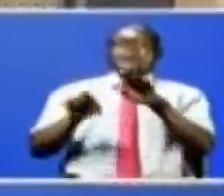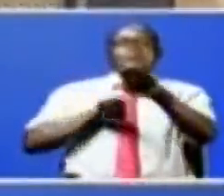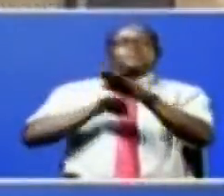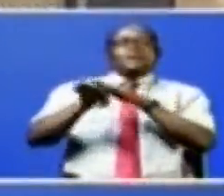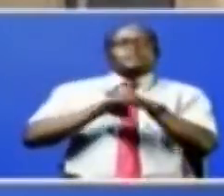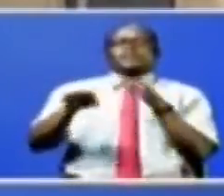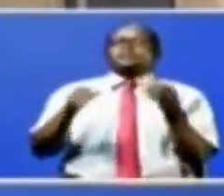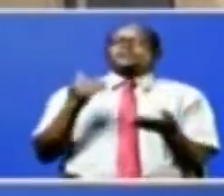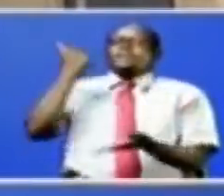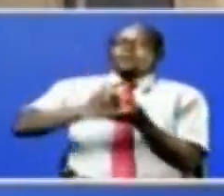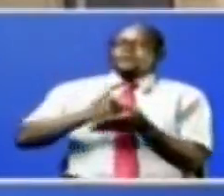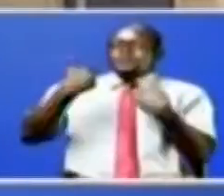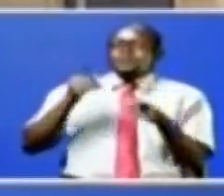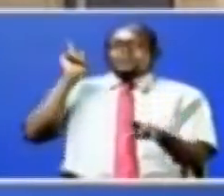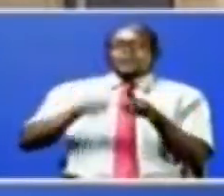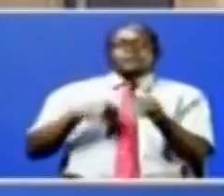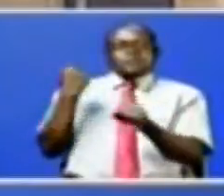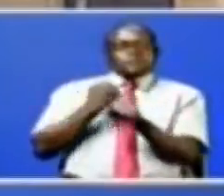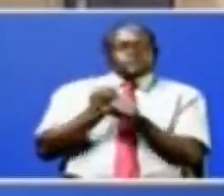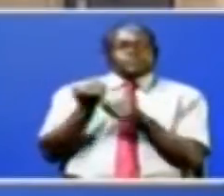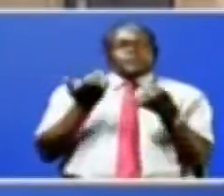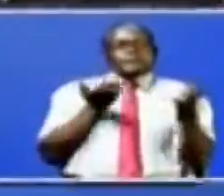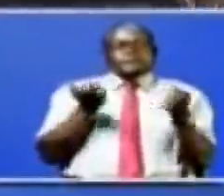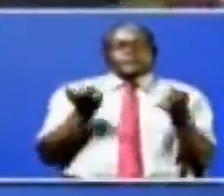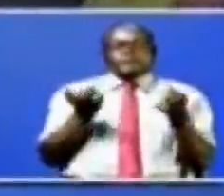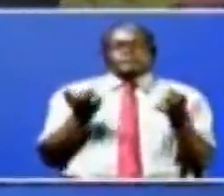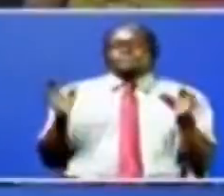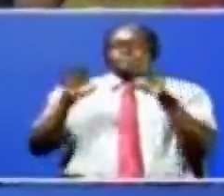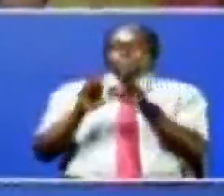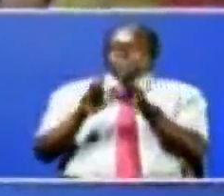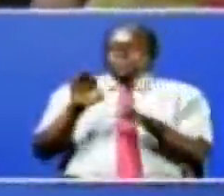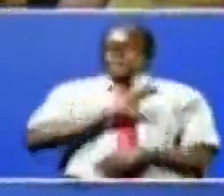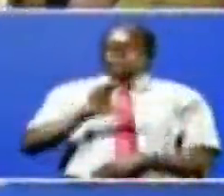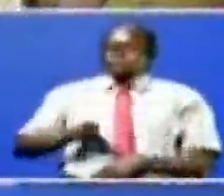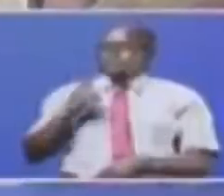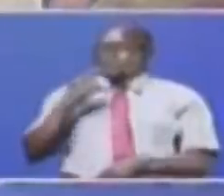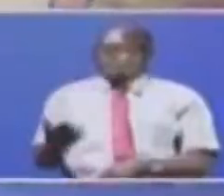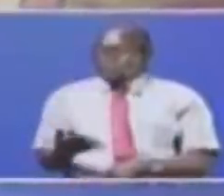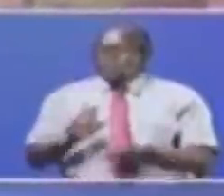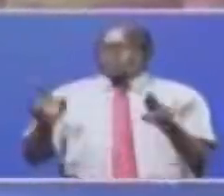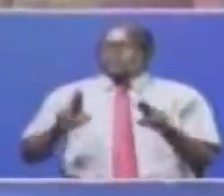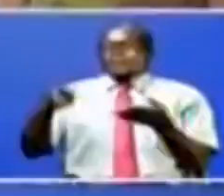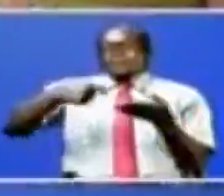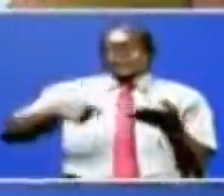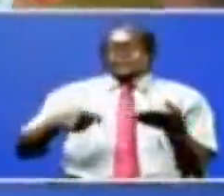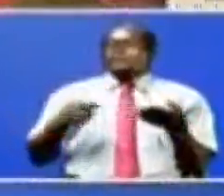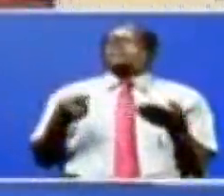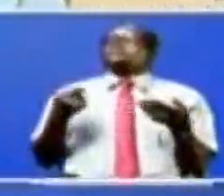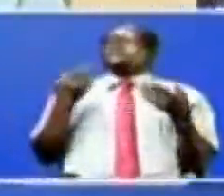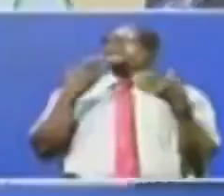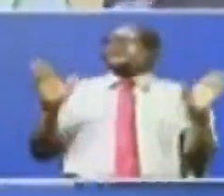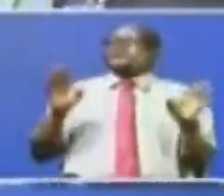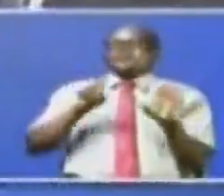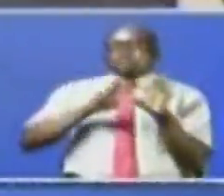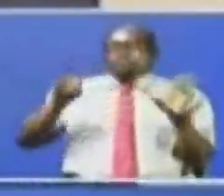offices or conducting any business relating to the commission. He argues that they had already signed an affidavit resigning